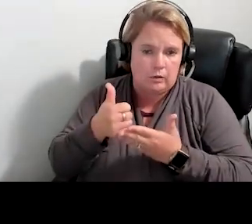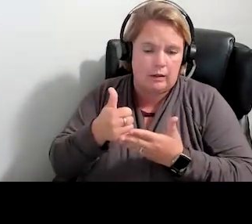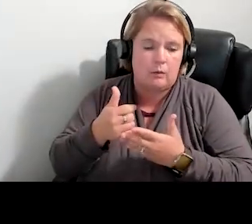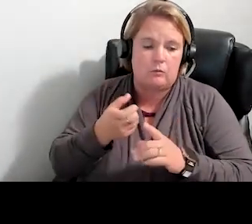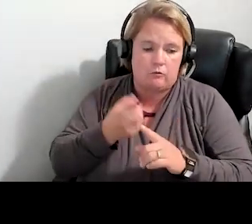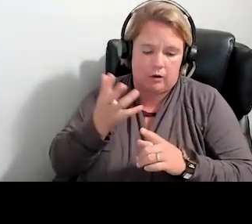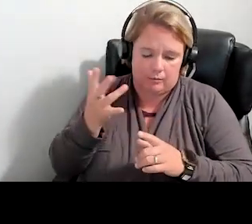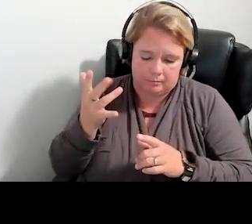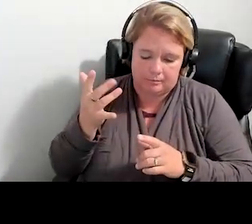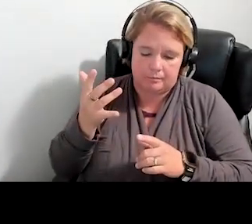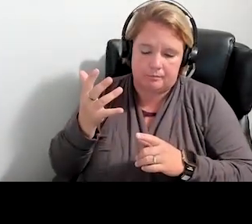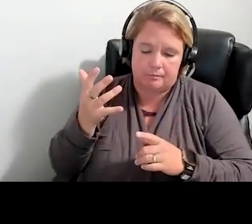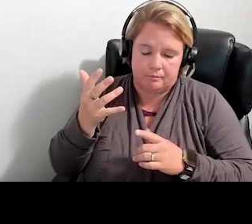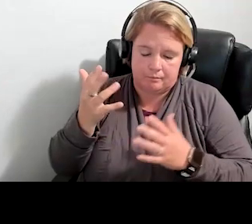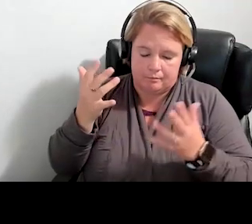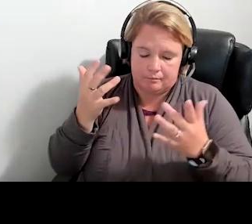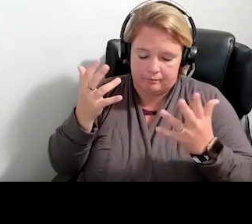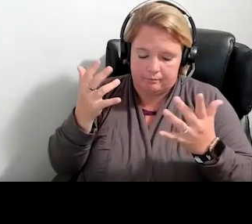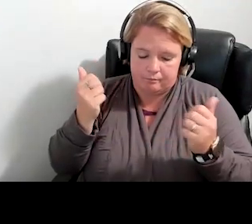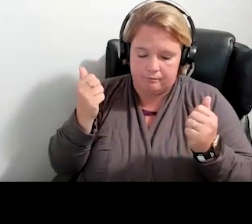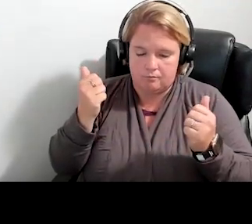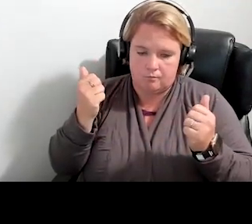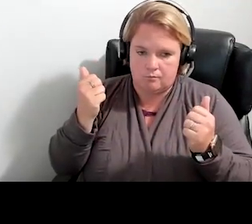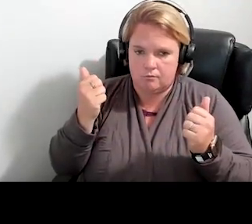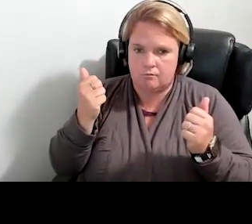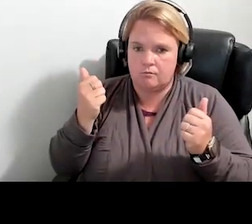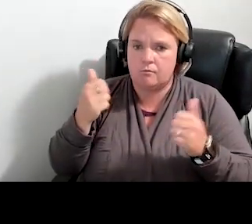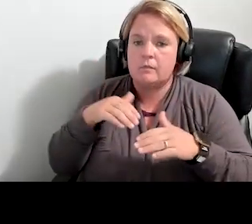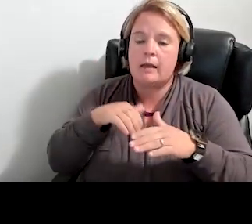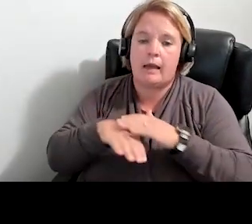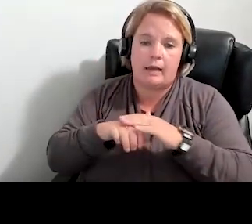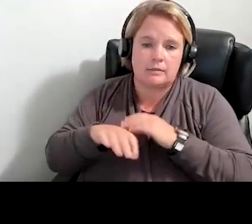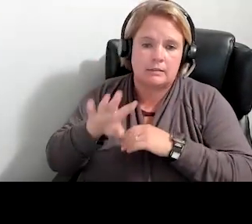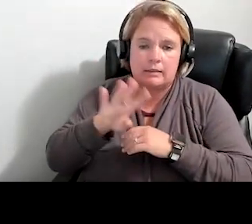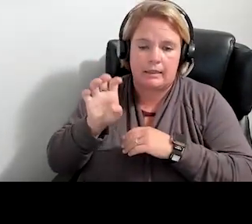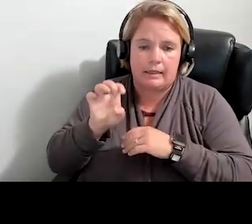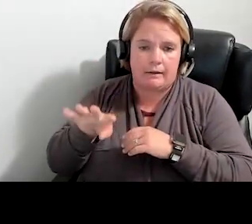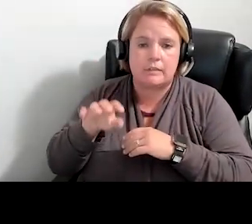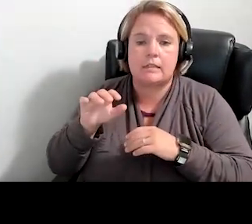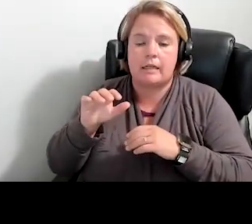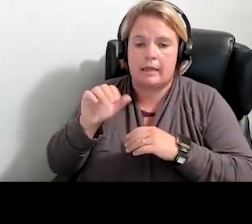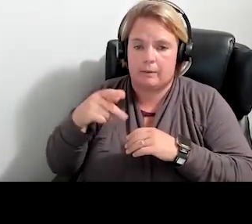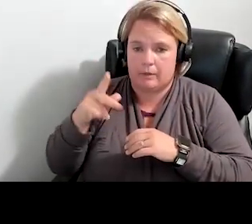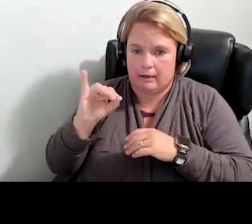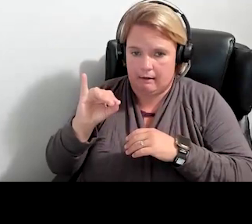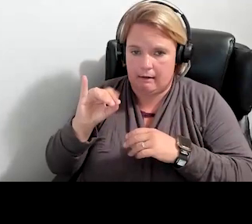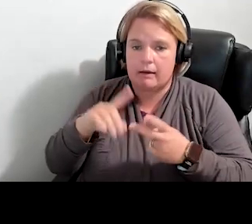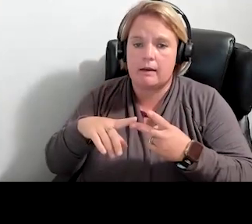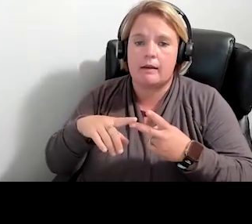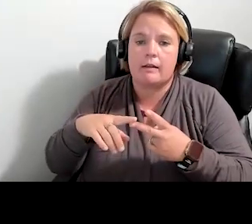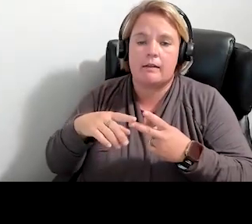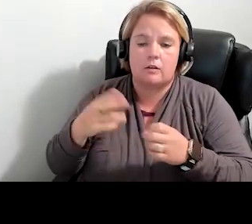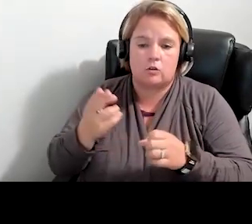just accessing the Canvas API and having the right